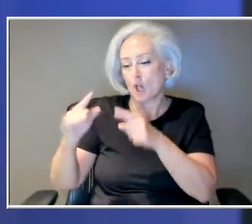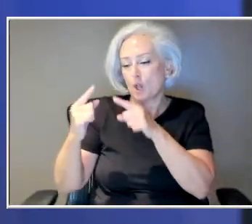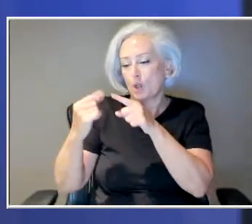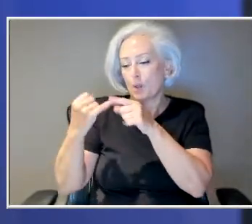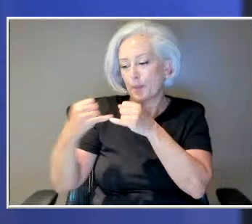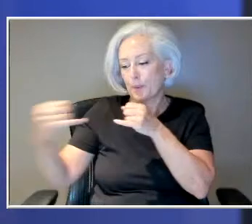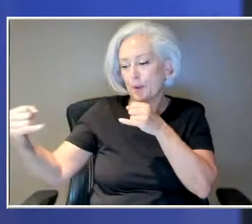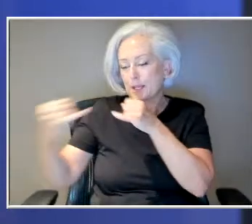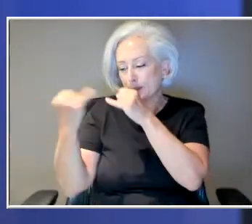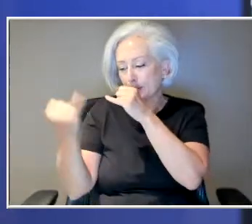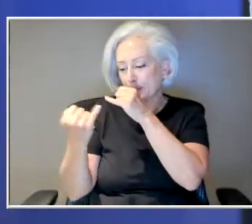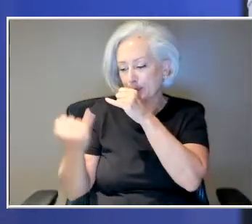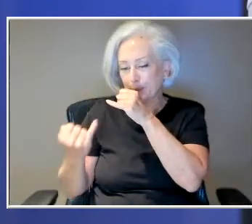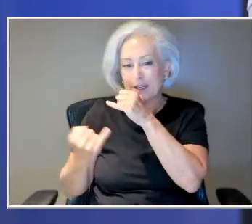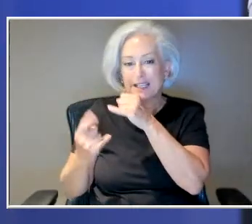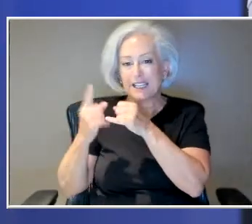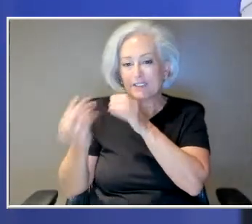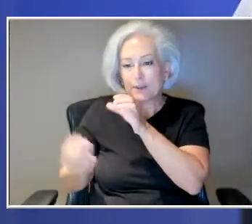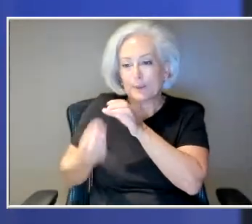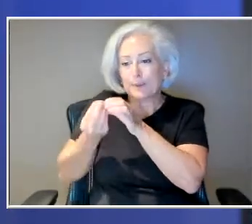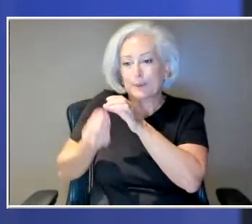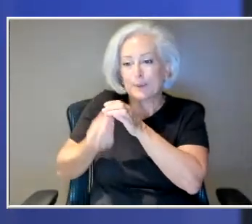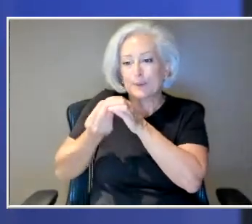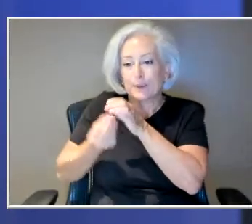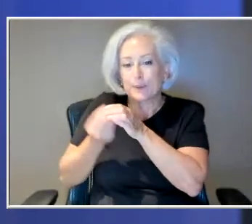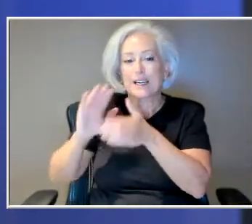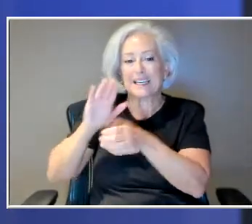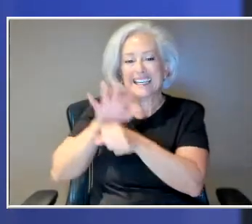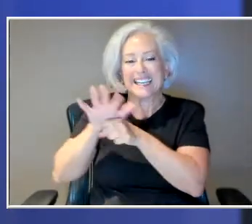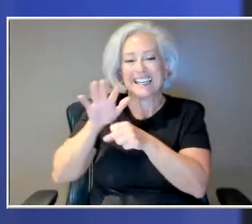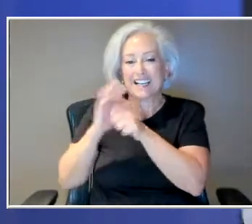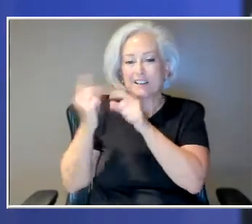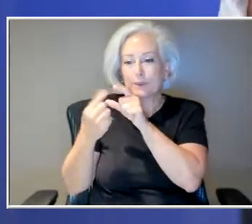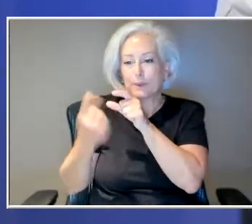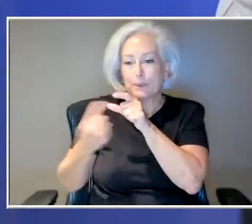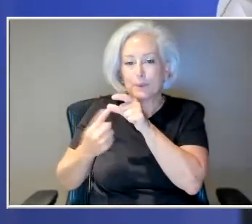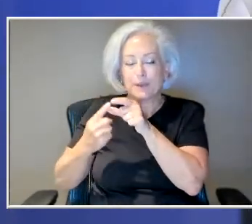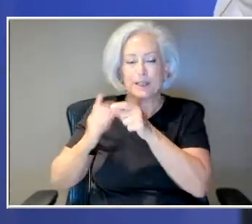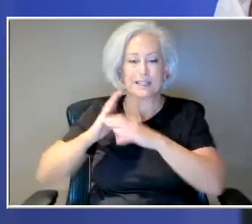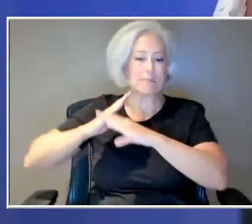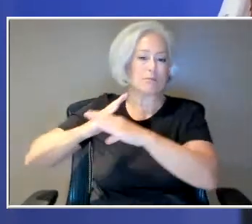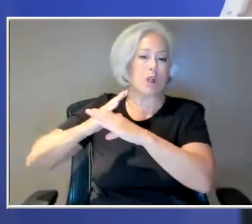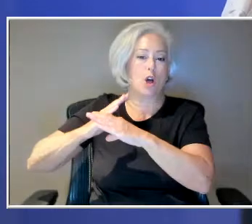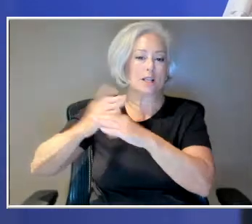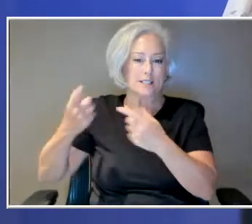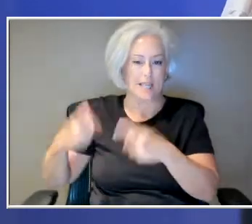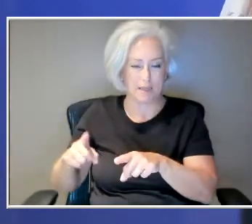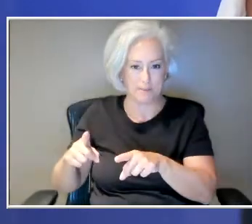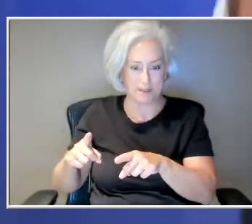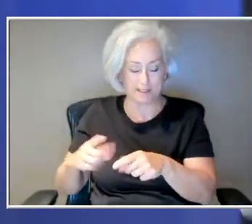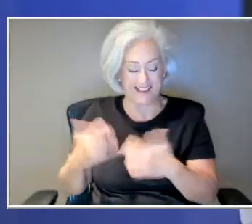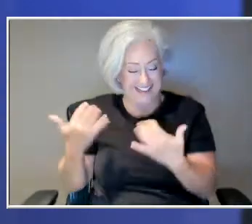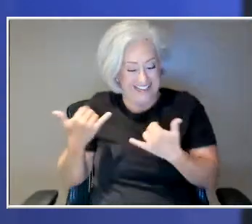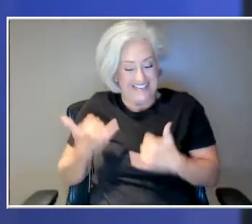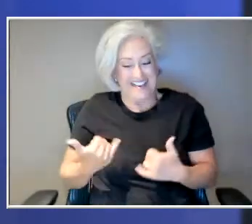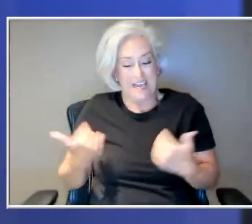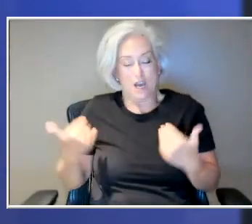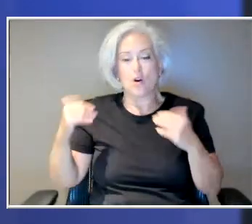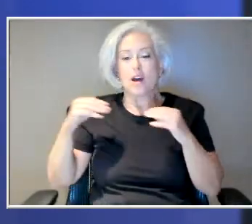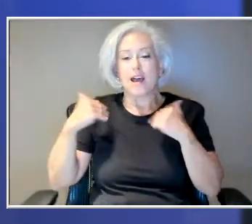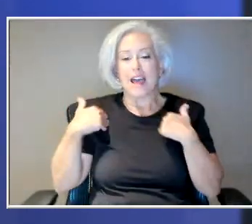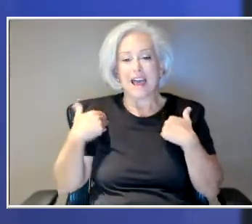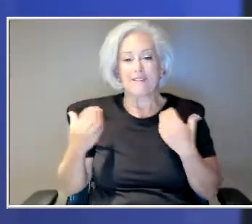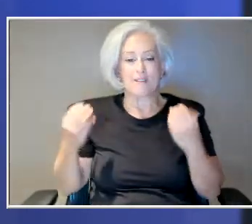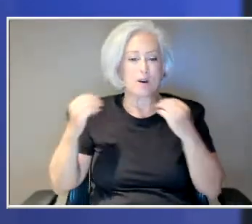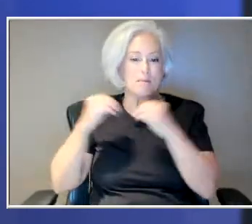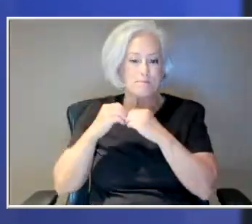in there, you will block blood flow from going into the aneurysm. But in modern technology, we have even more efficient ways to achieve this, and that's what the web device